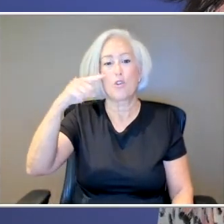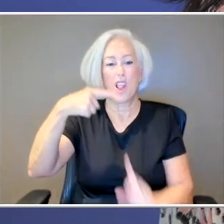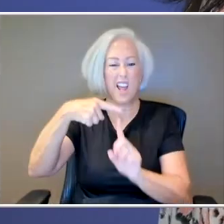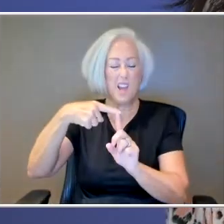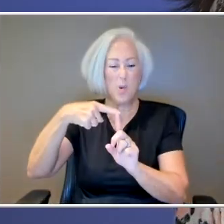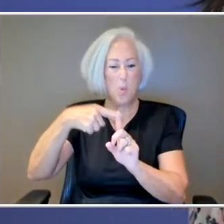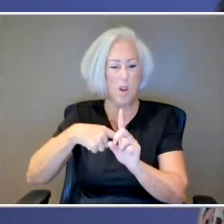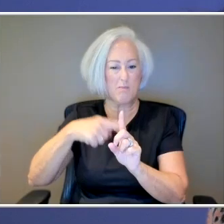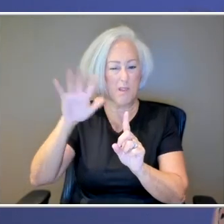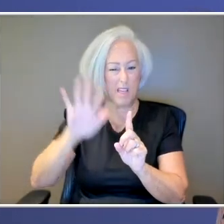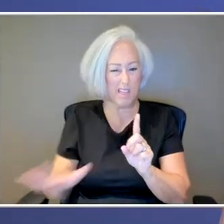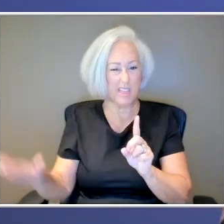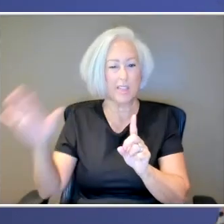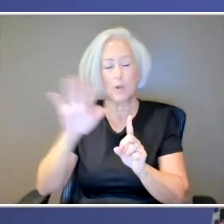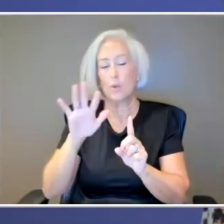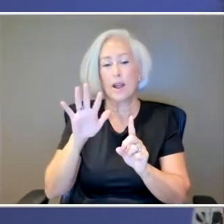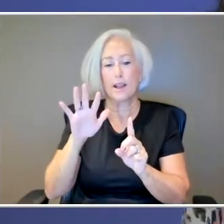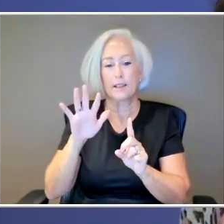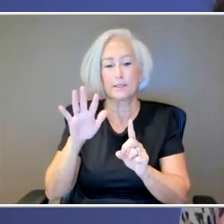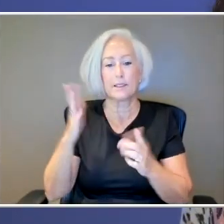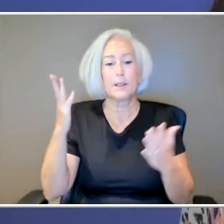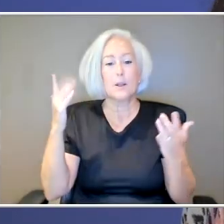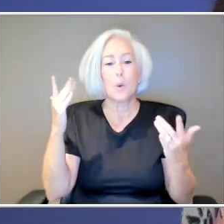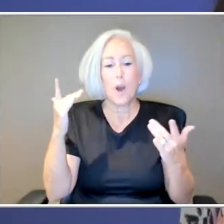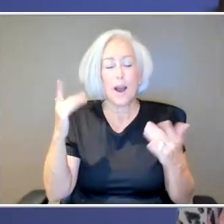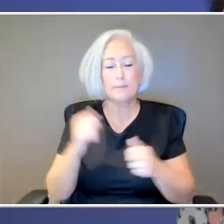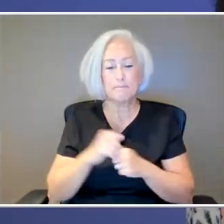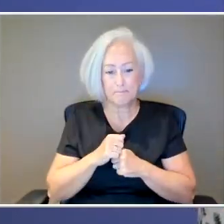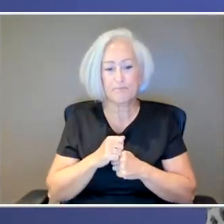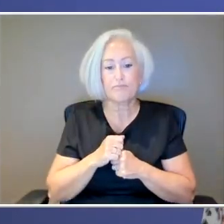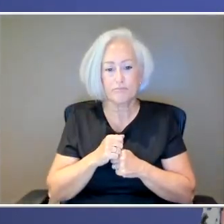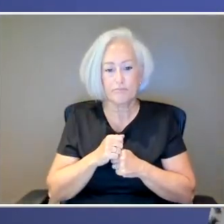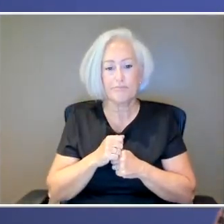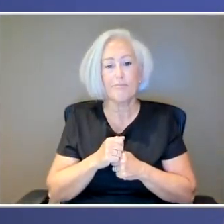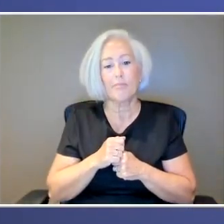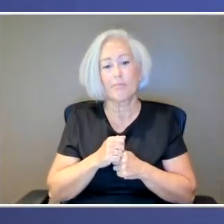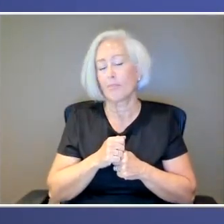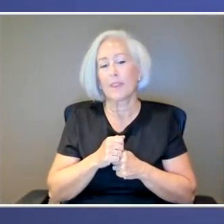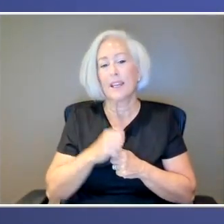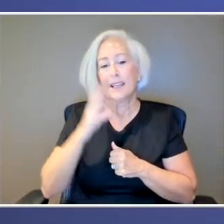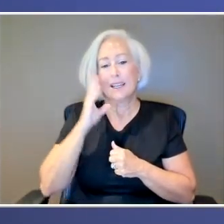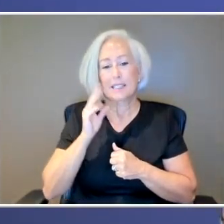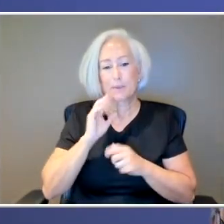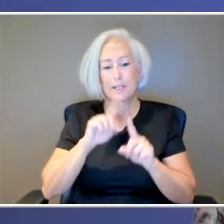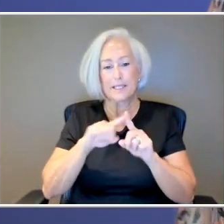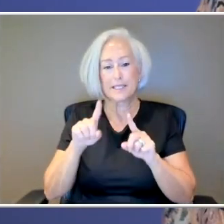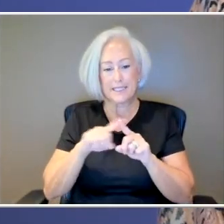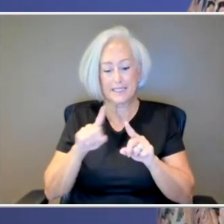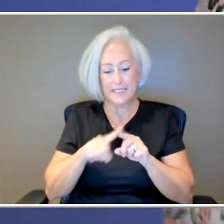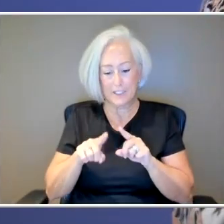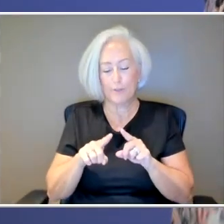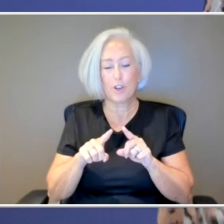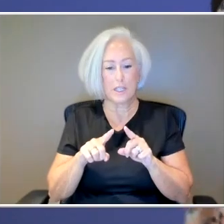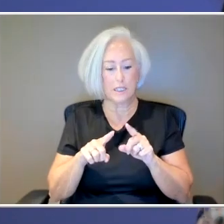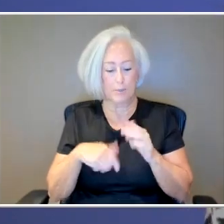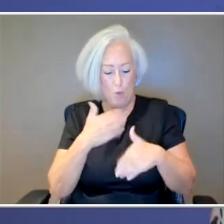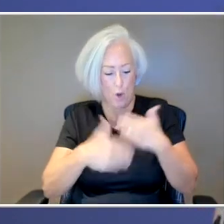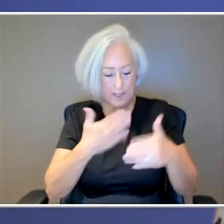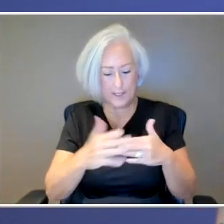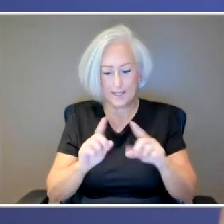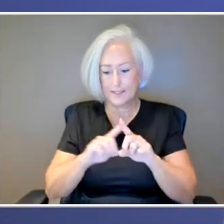so, because they were, I was having all these like different procedures and diagnostics, and by